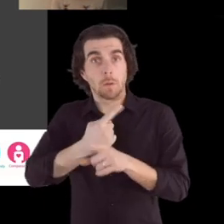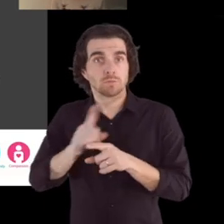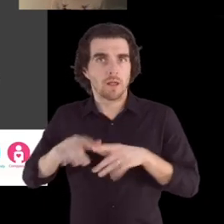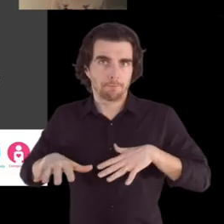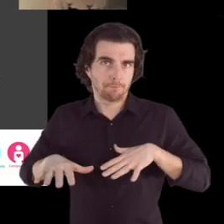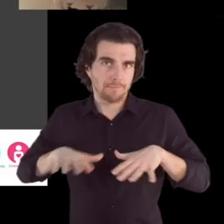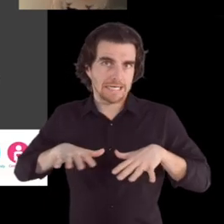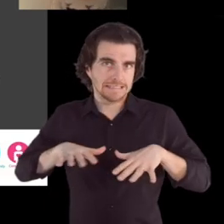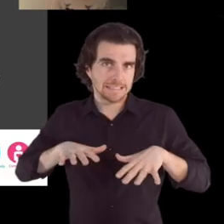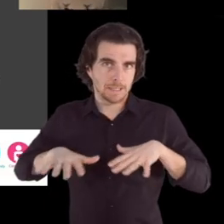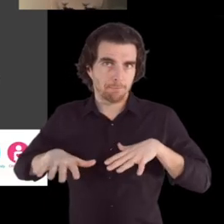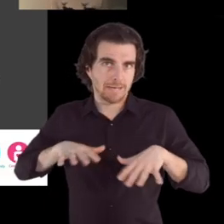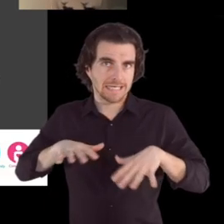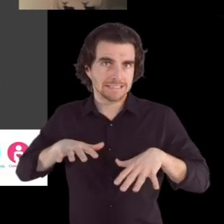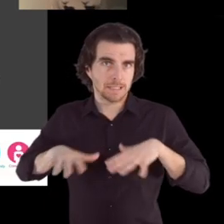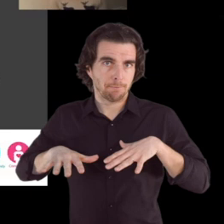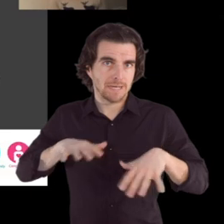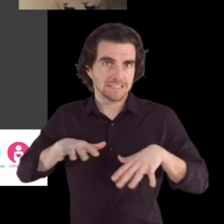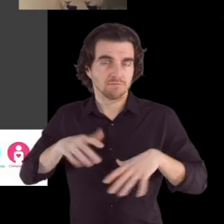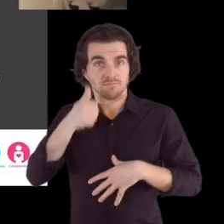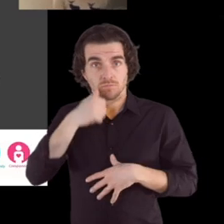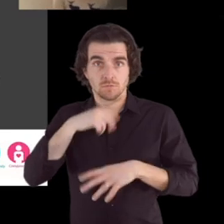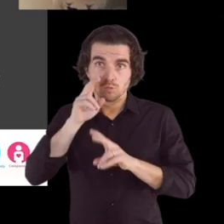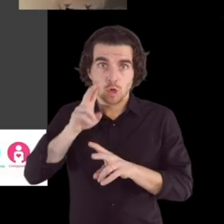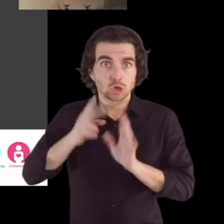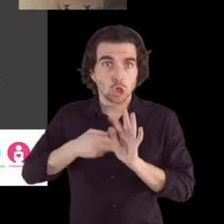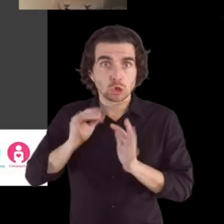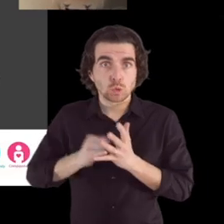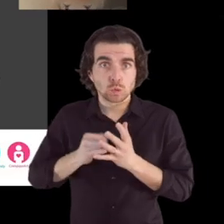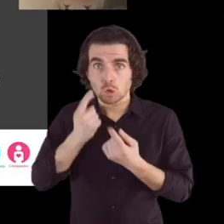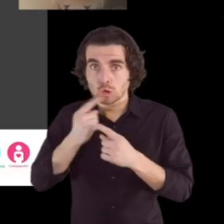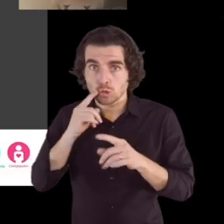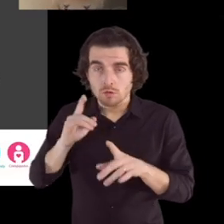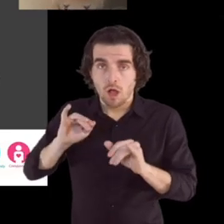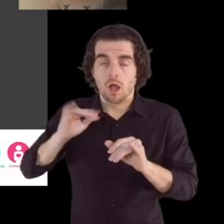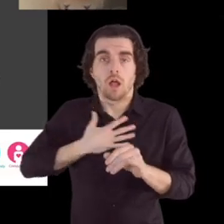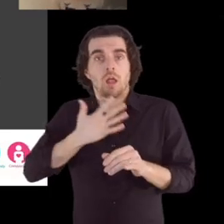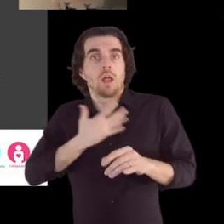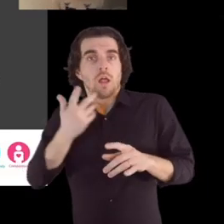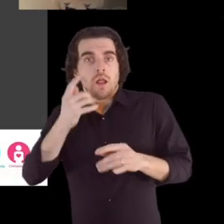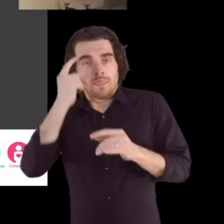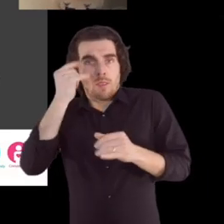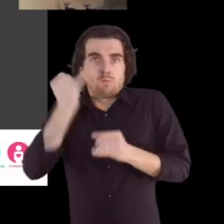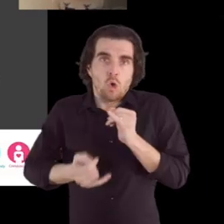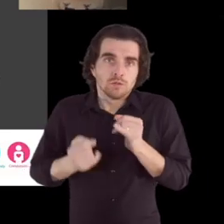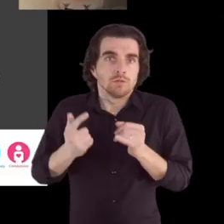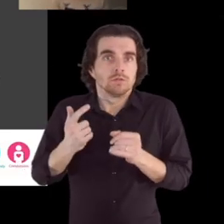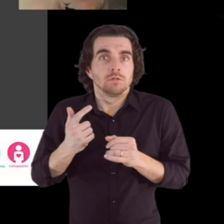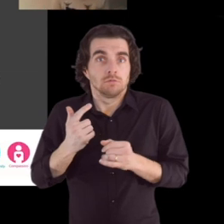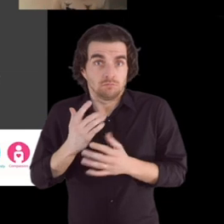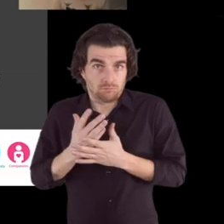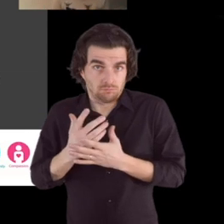busy. You know, we're watching the news and preparing for the worst case scenario. And in that case, it was actually helpful